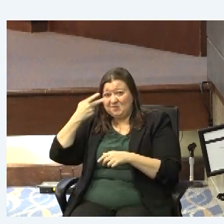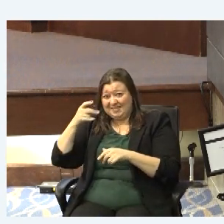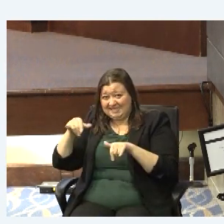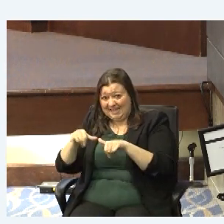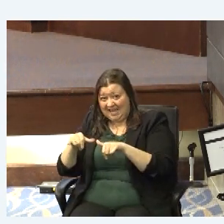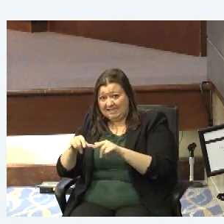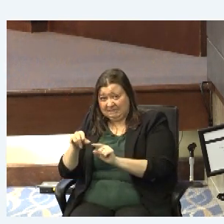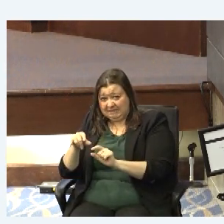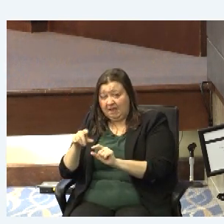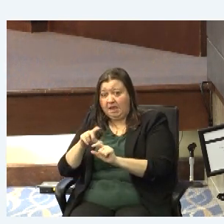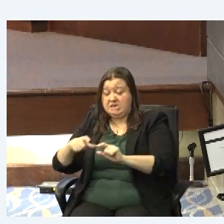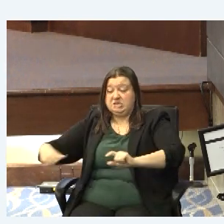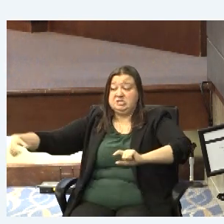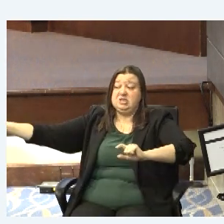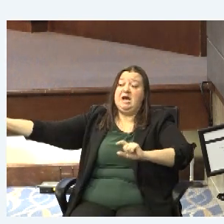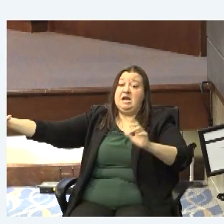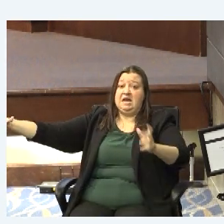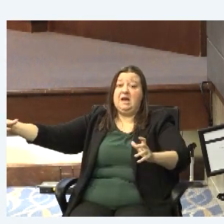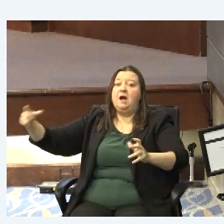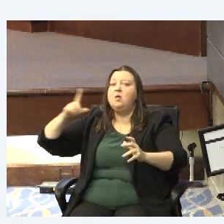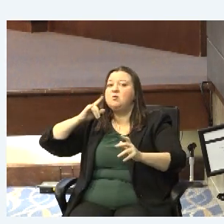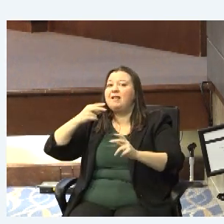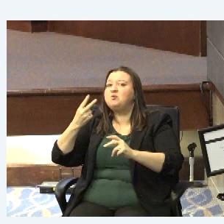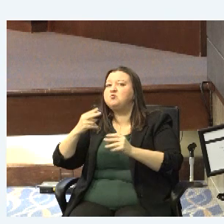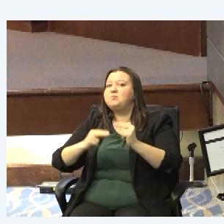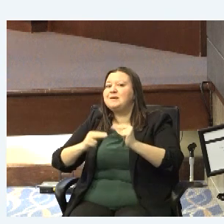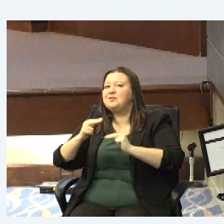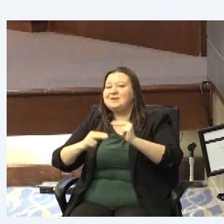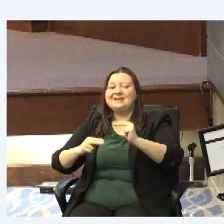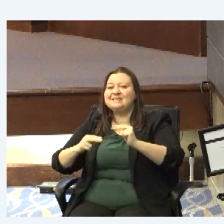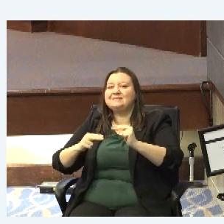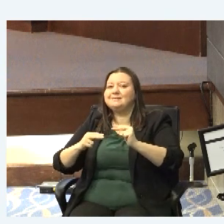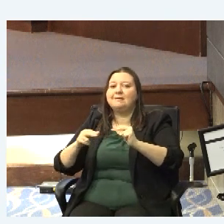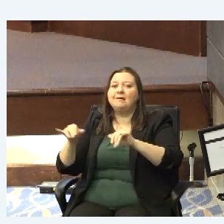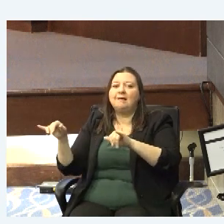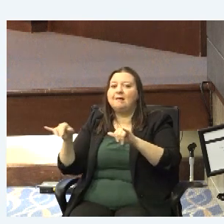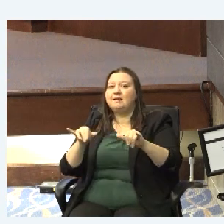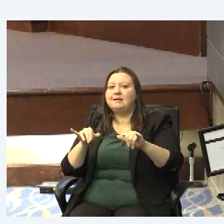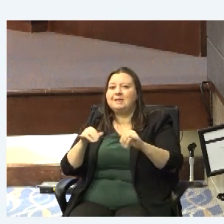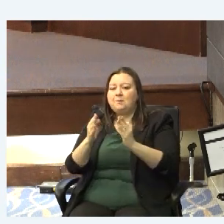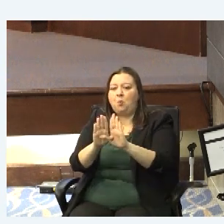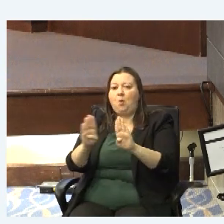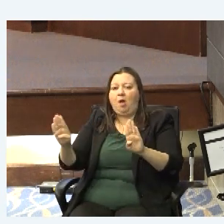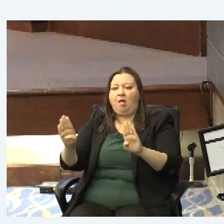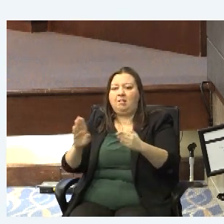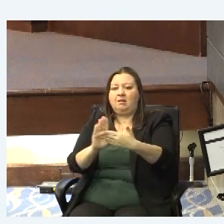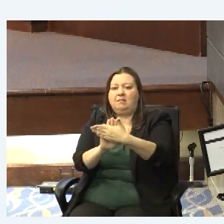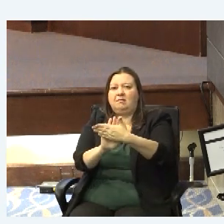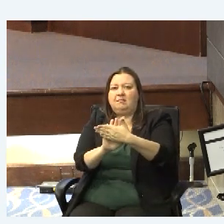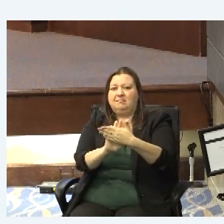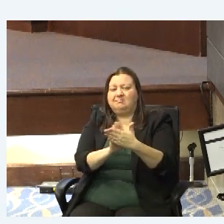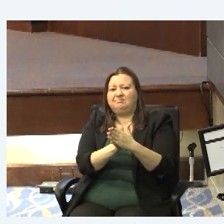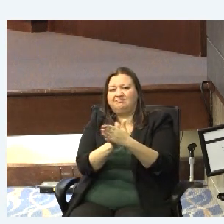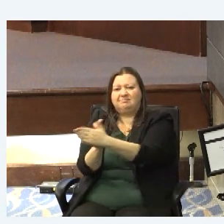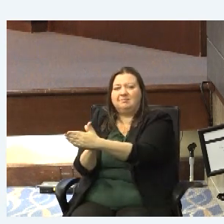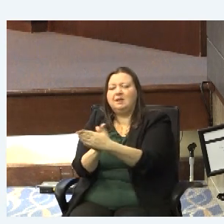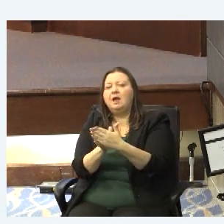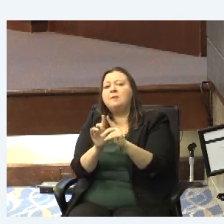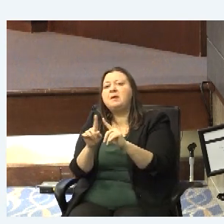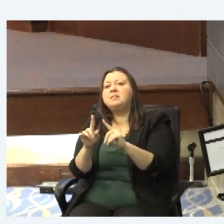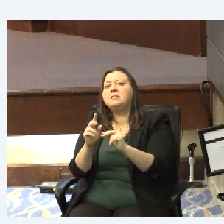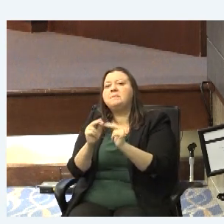of the, it looks like two buildings, they actually share a common wall. The building closest to us, that is